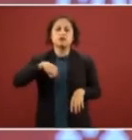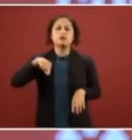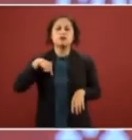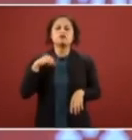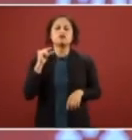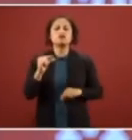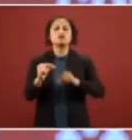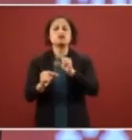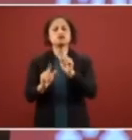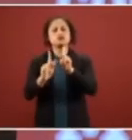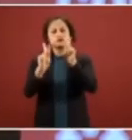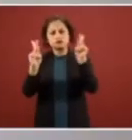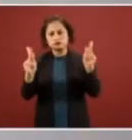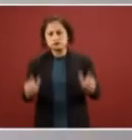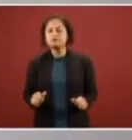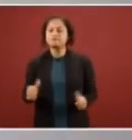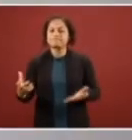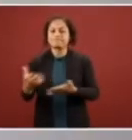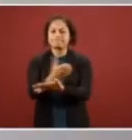Cuando